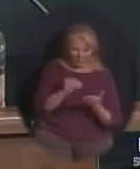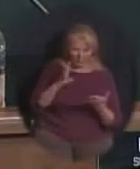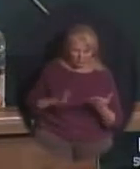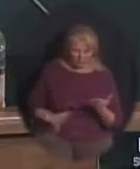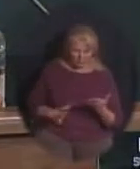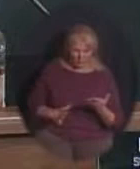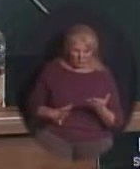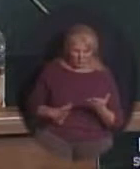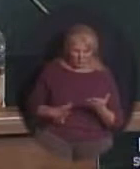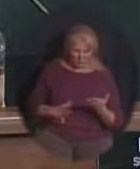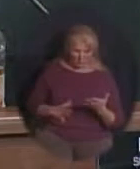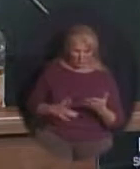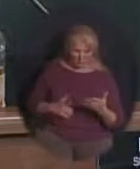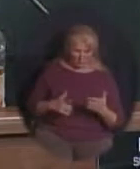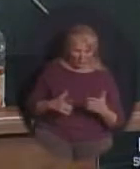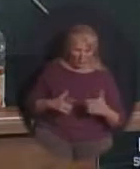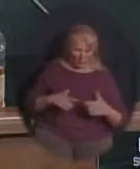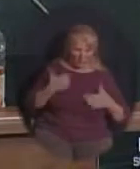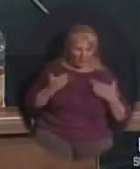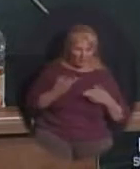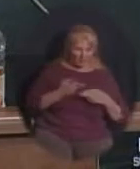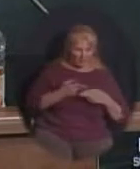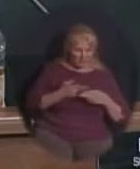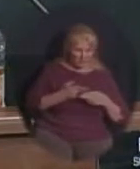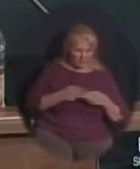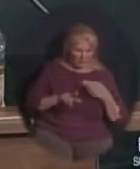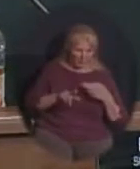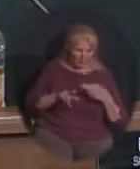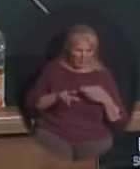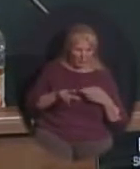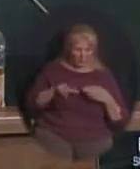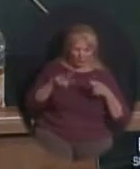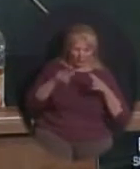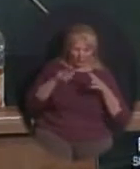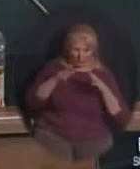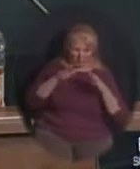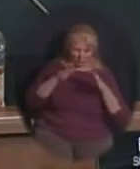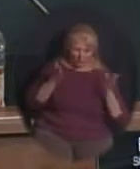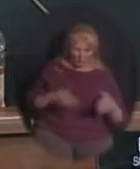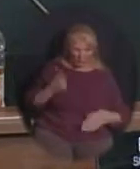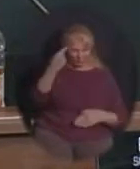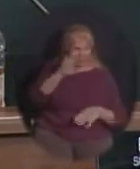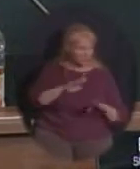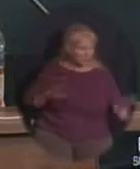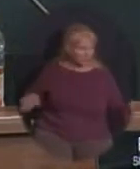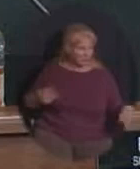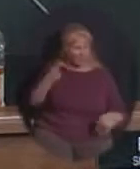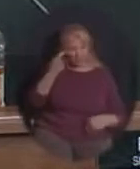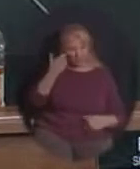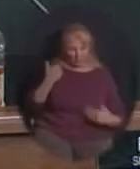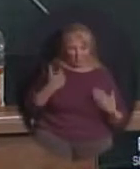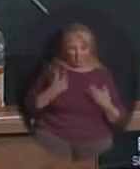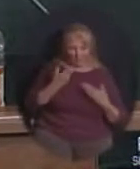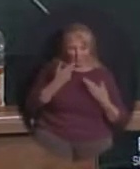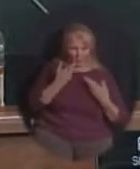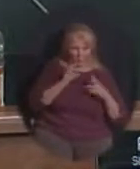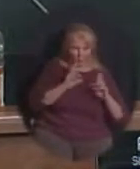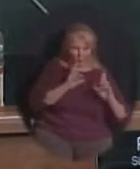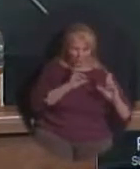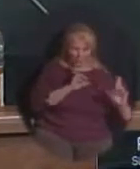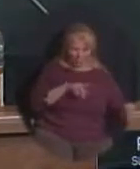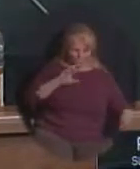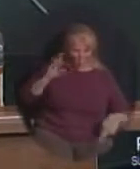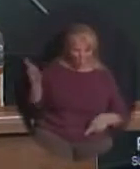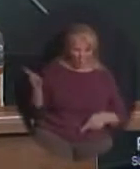at a temporary lodging for children. And I think I will have that report ready within the next week or